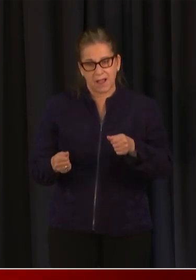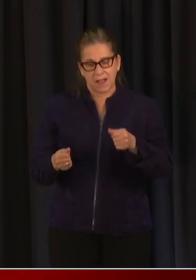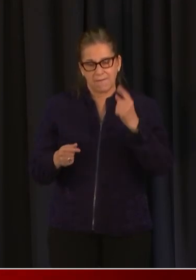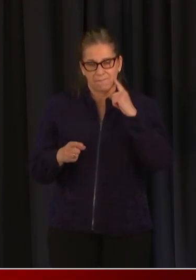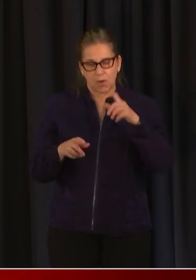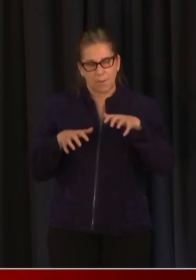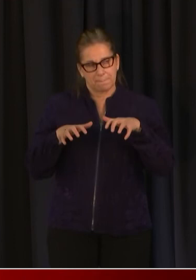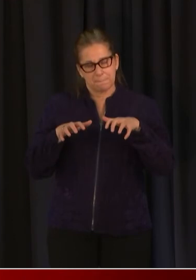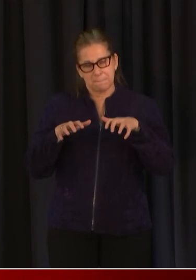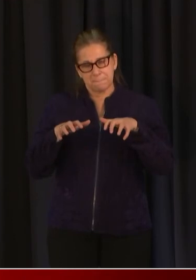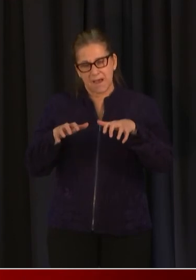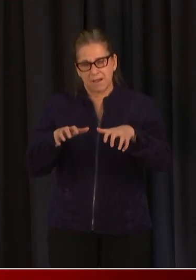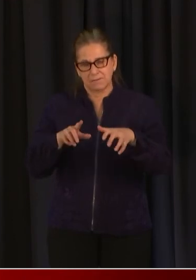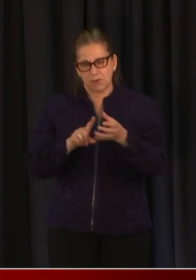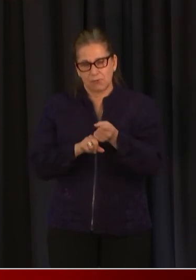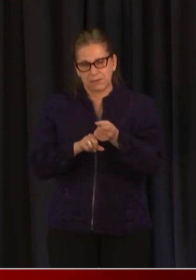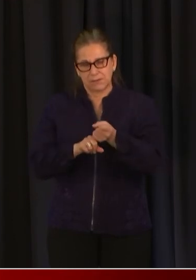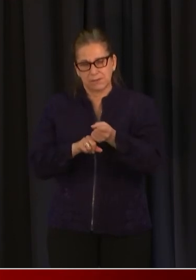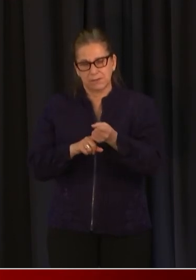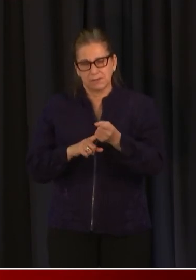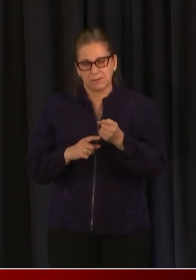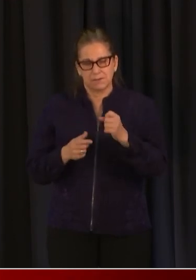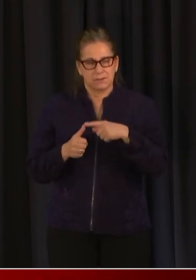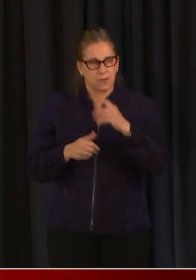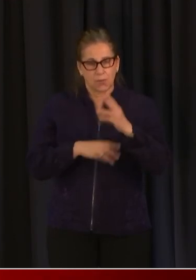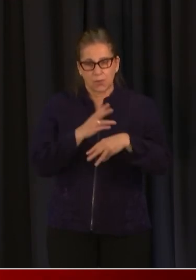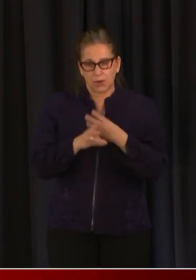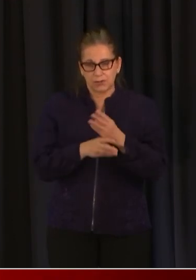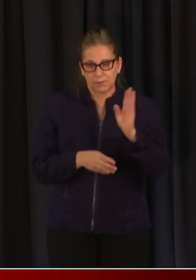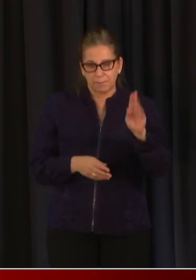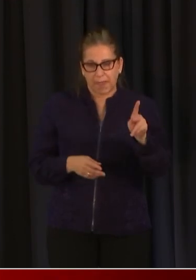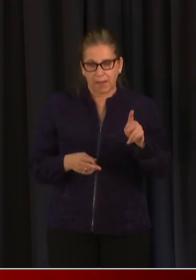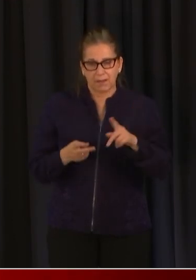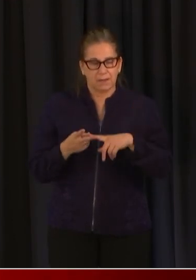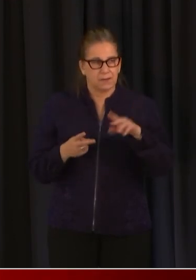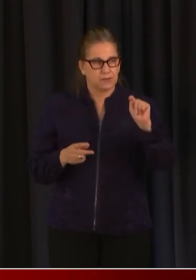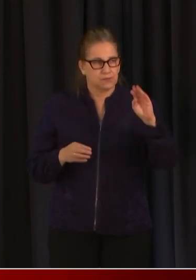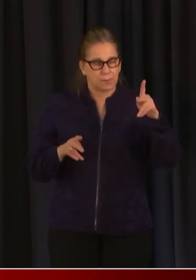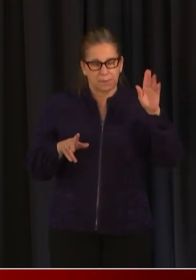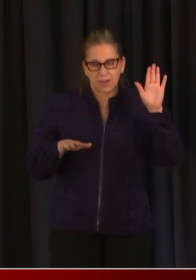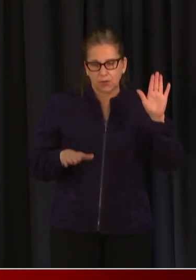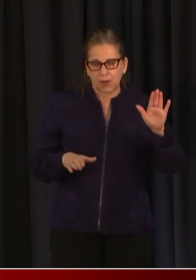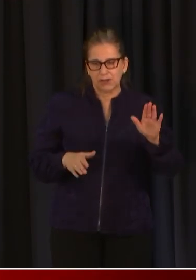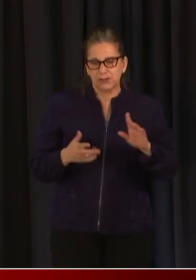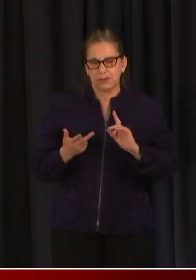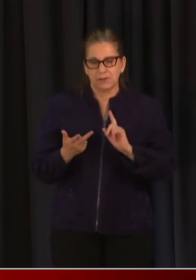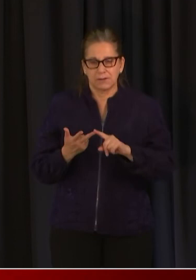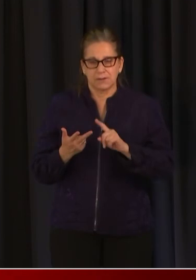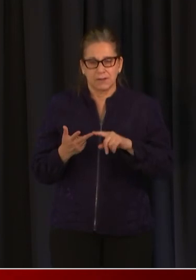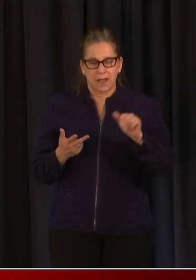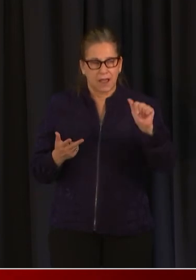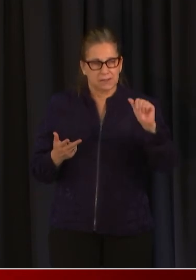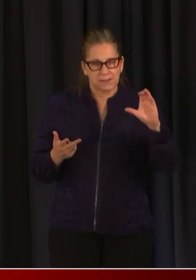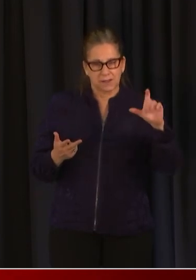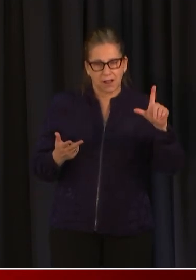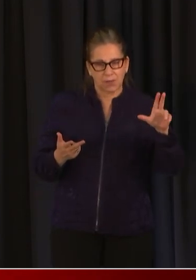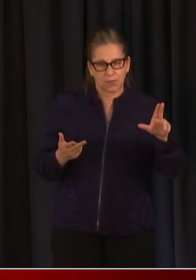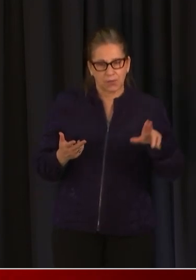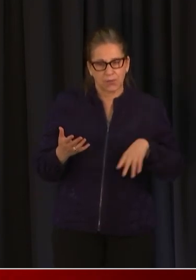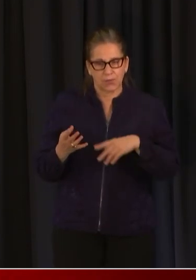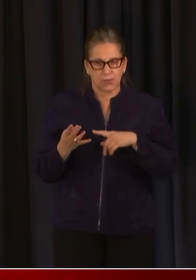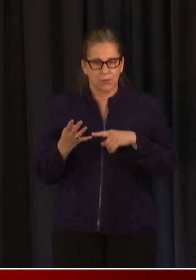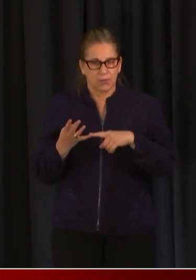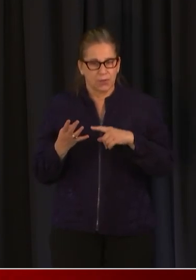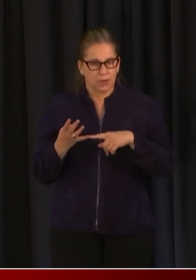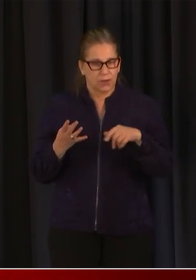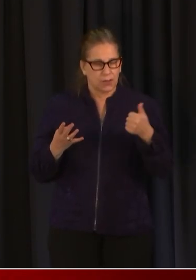demonstrations, the World Bank, and then as well as the Trump inauguration. The ACLU and other lawyers say it demonstrates a pattern of arresting